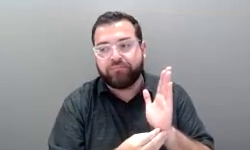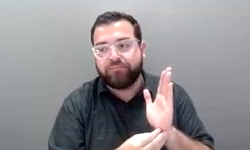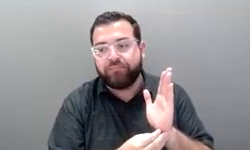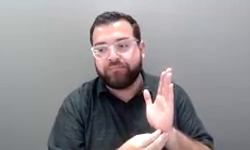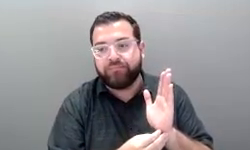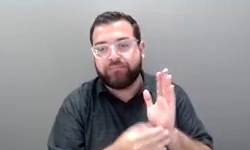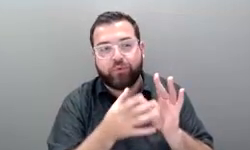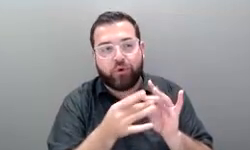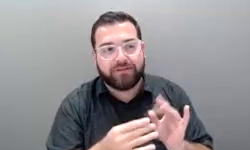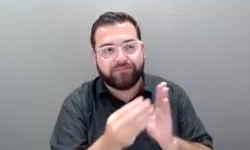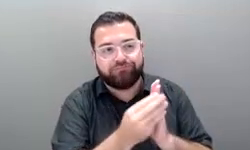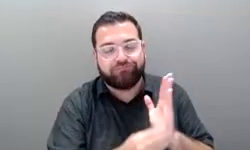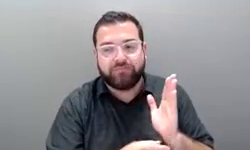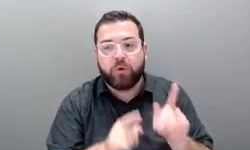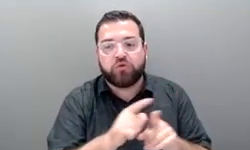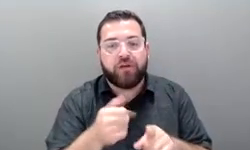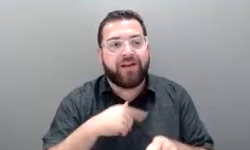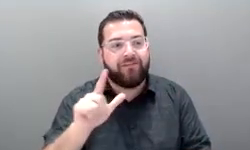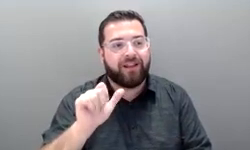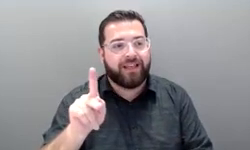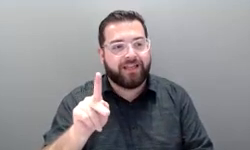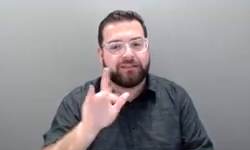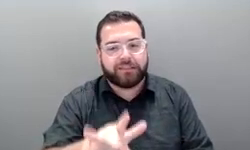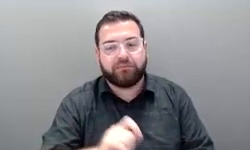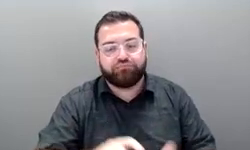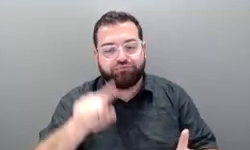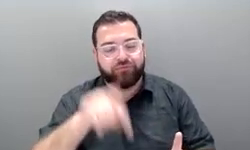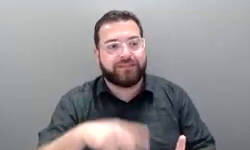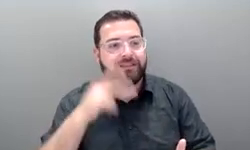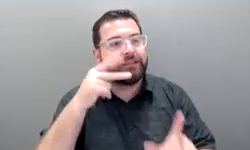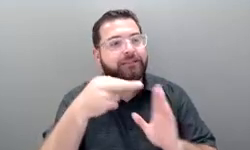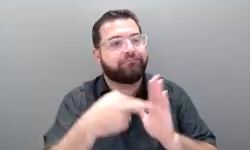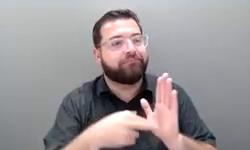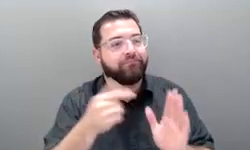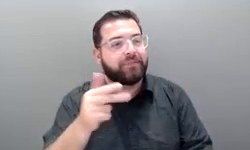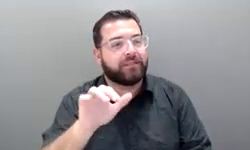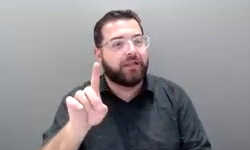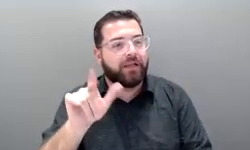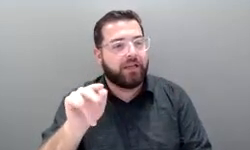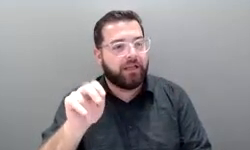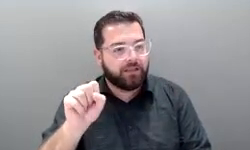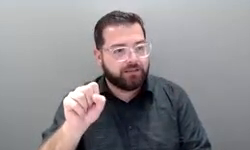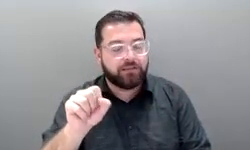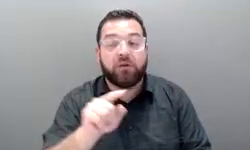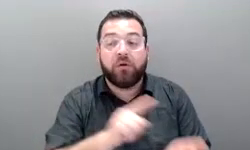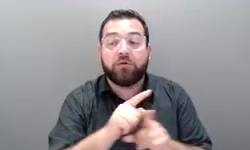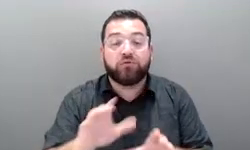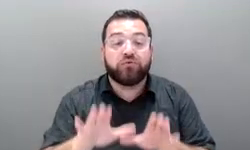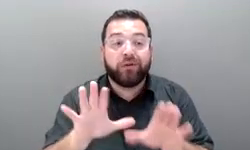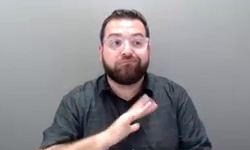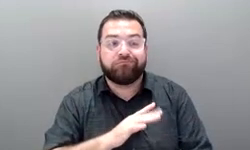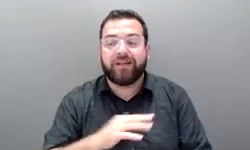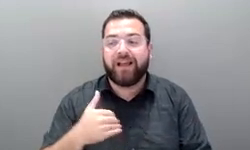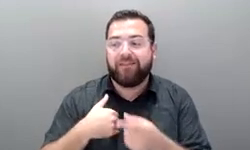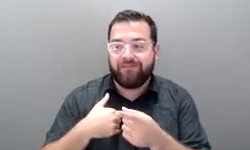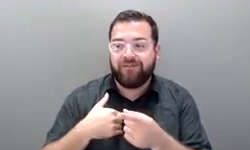there's some hyperlinks in here that kind of give them some guidelines. And then I think what's really great is there's this really cool